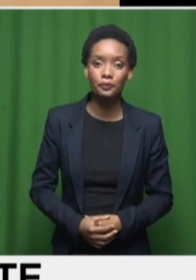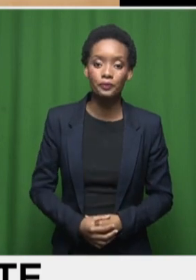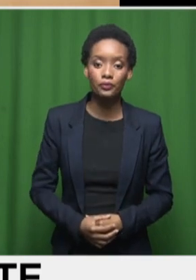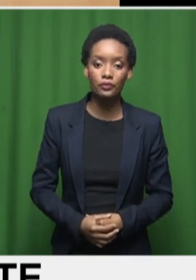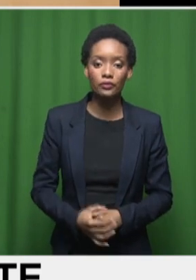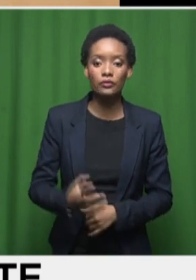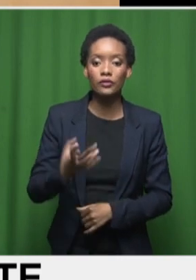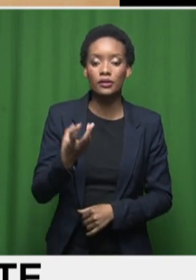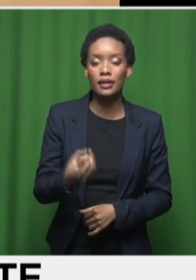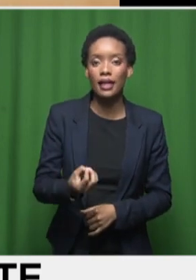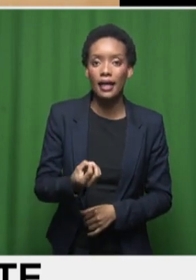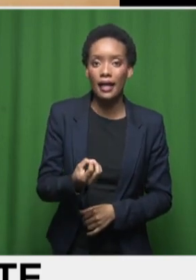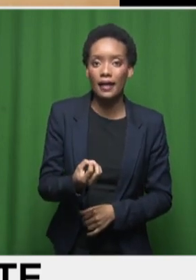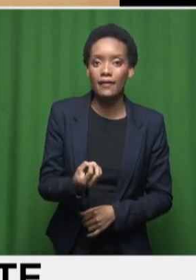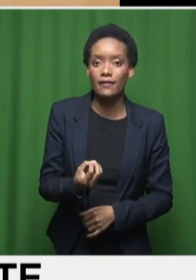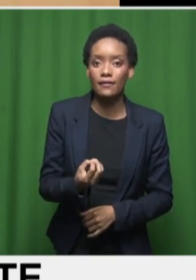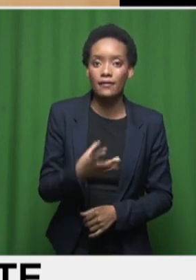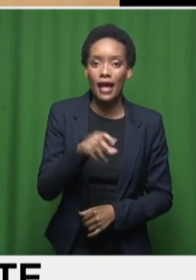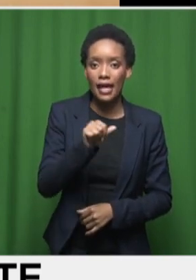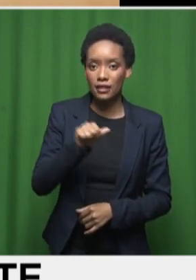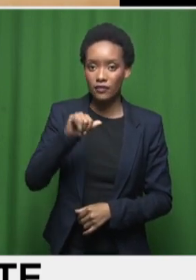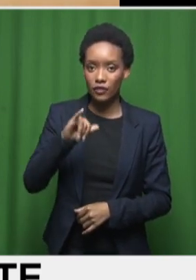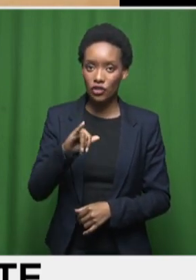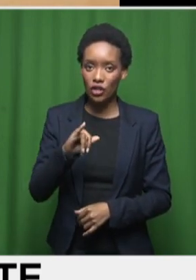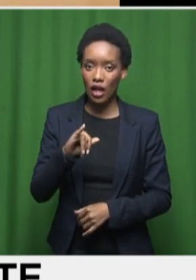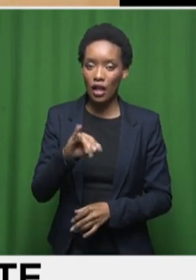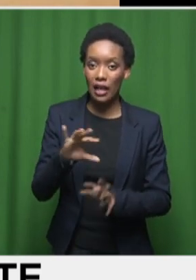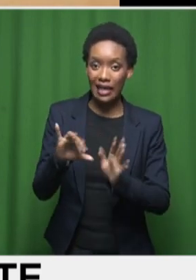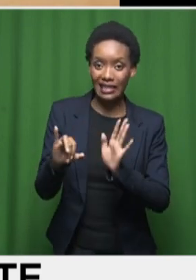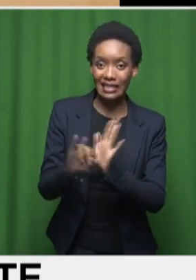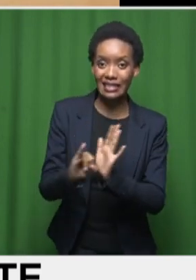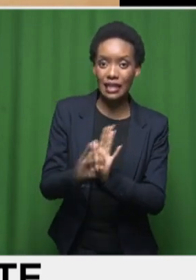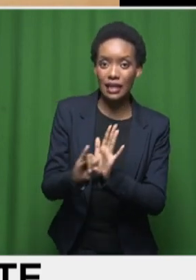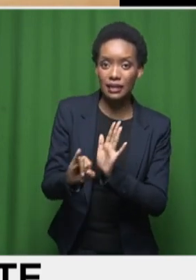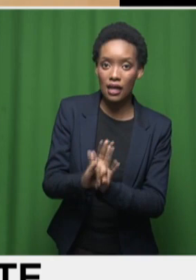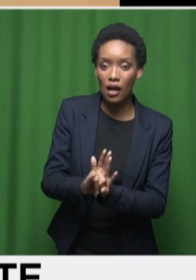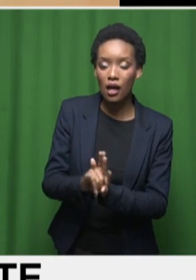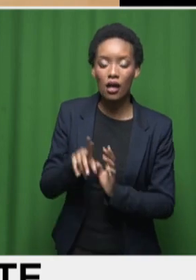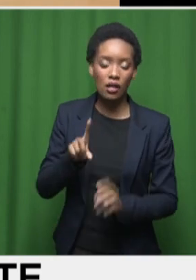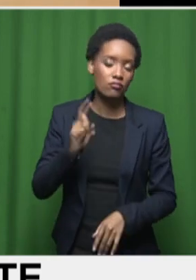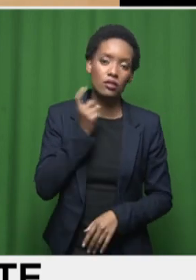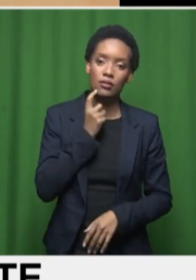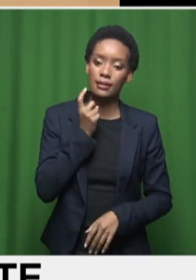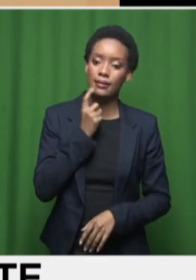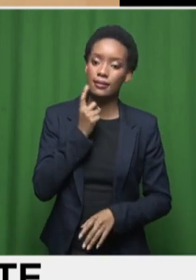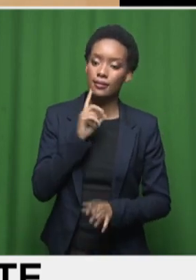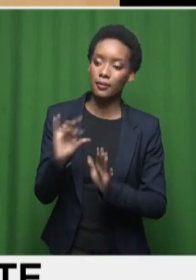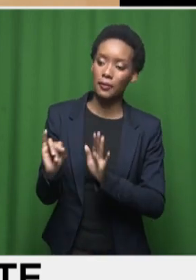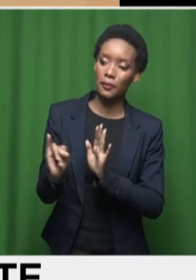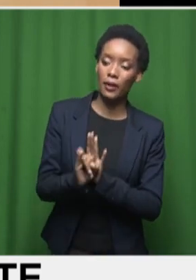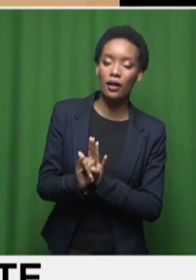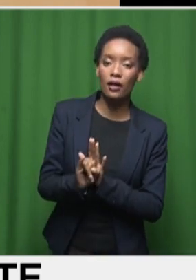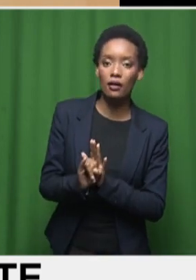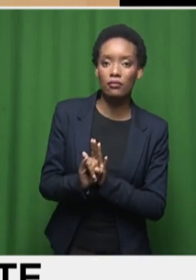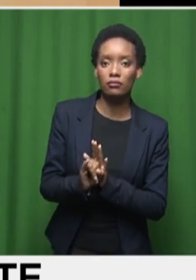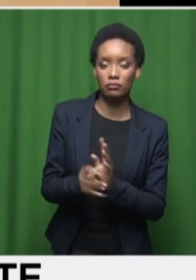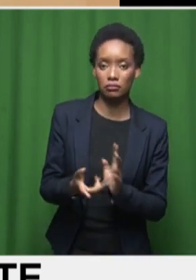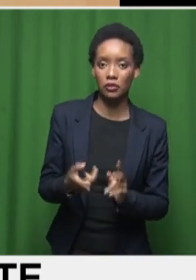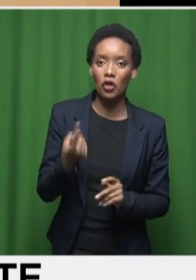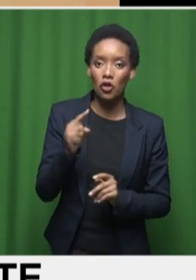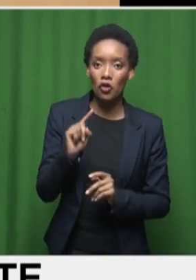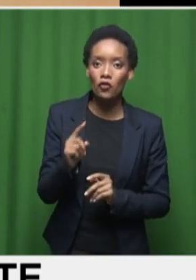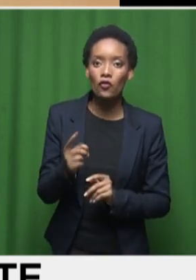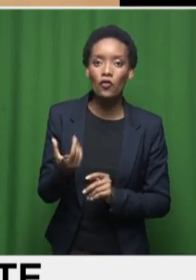artificial intelligence text detector, that definitely makes it seamlessly and easy for us to detect this text-generated